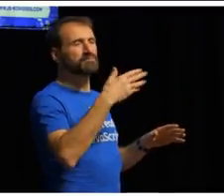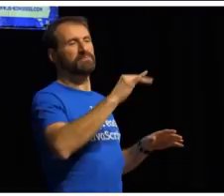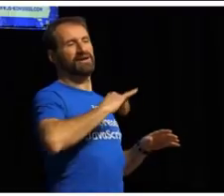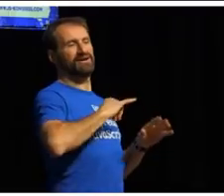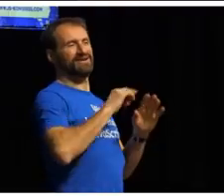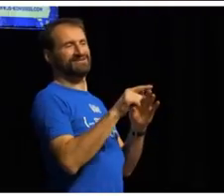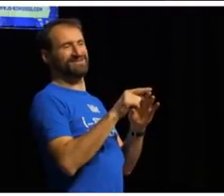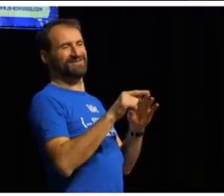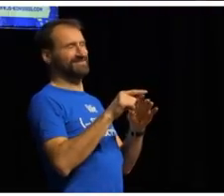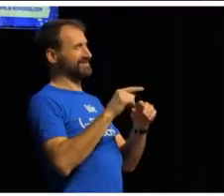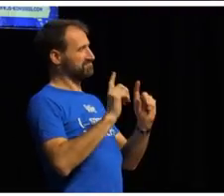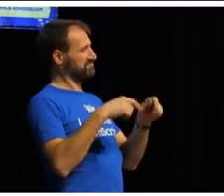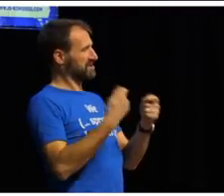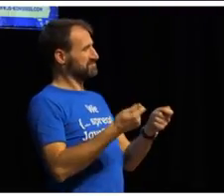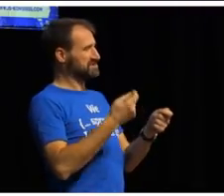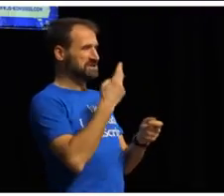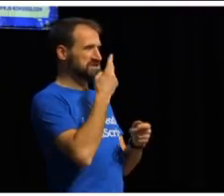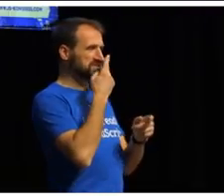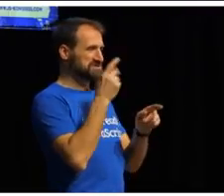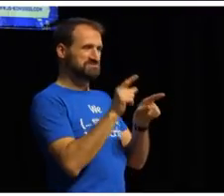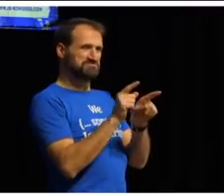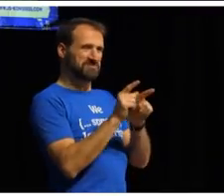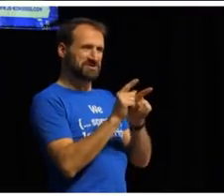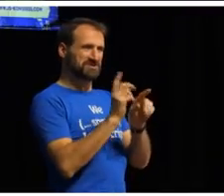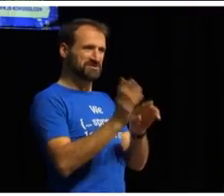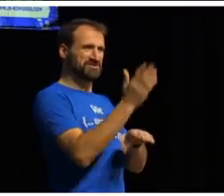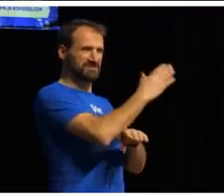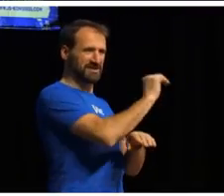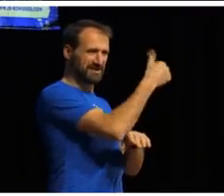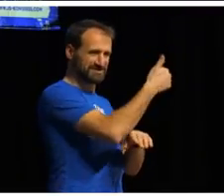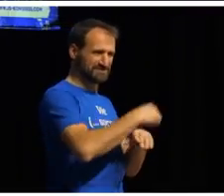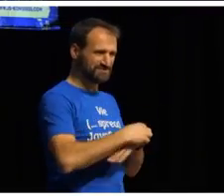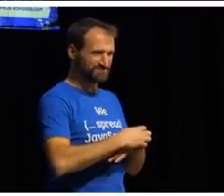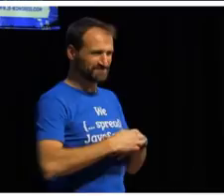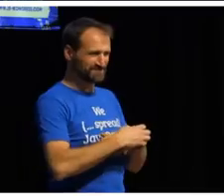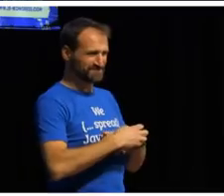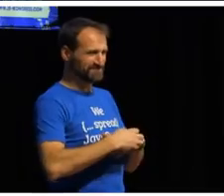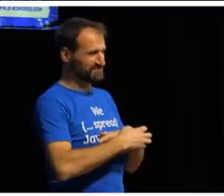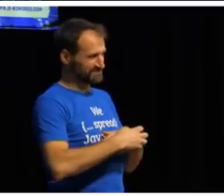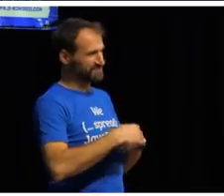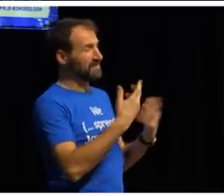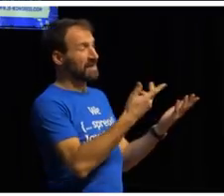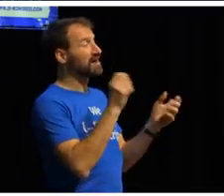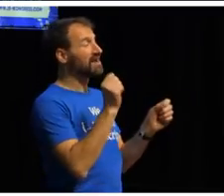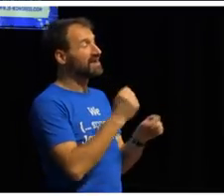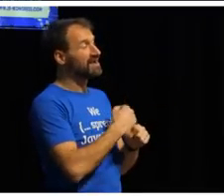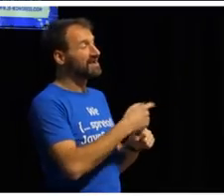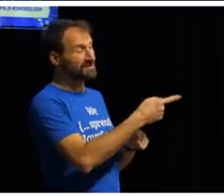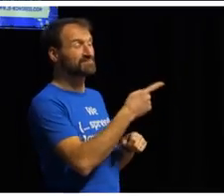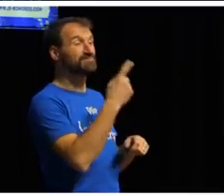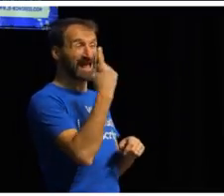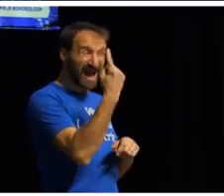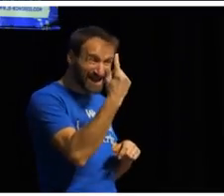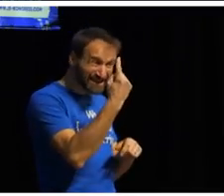that almost looks like a circle here. So the result is much better. But it could have been achieved with a single layer.